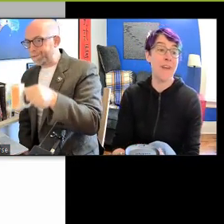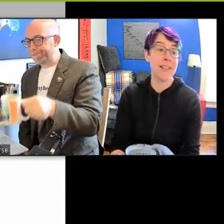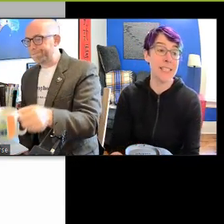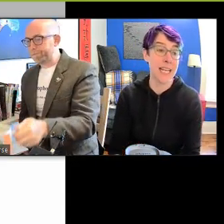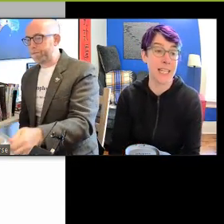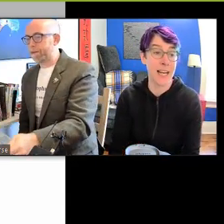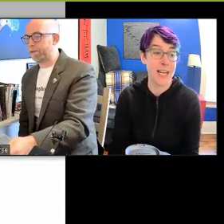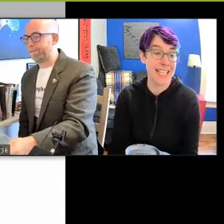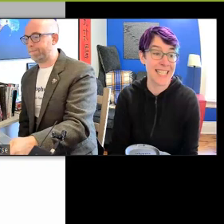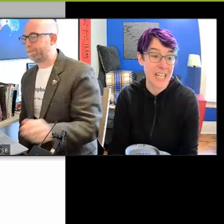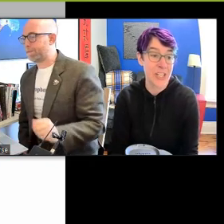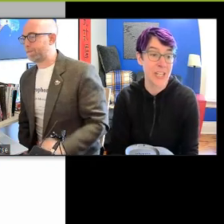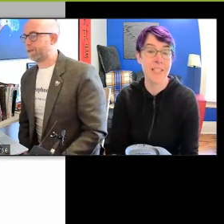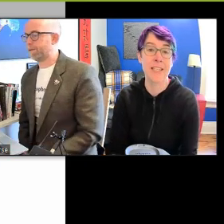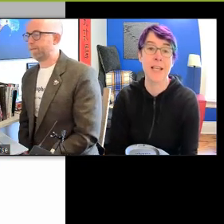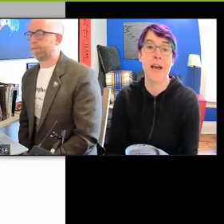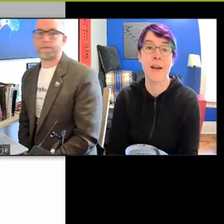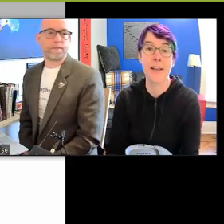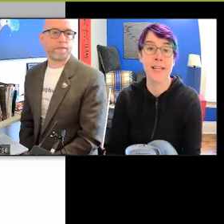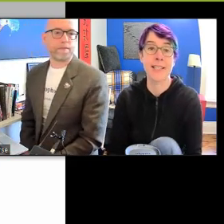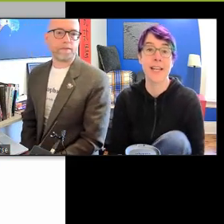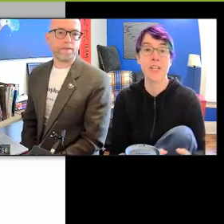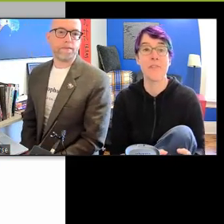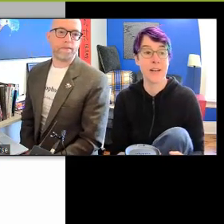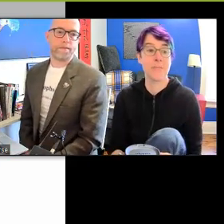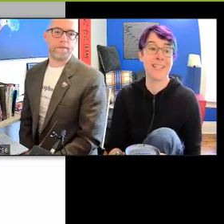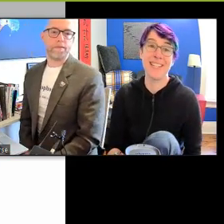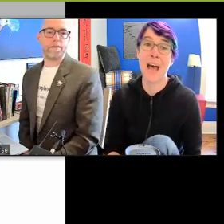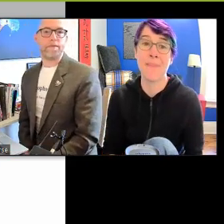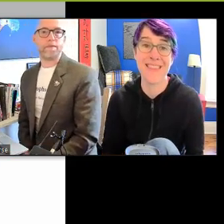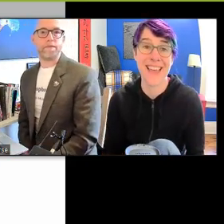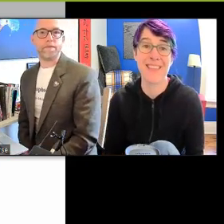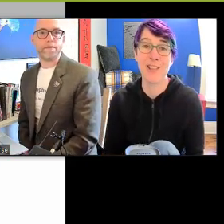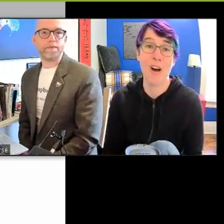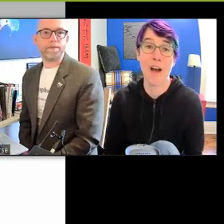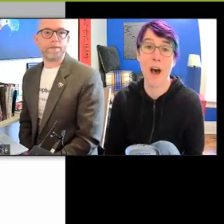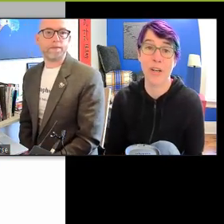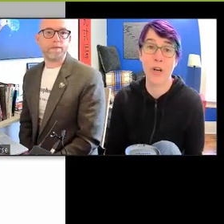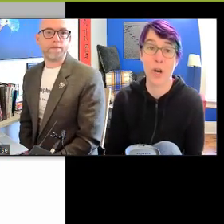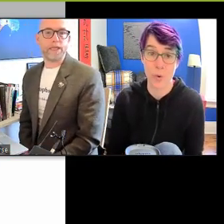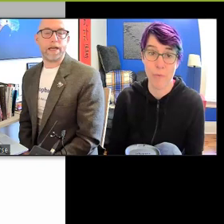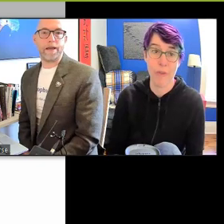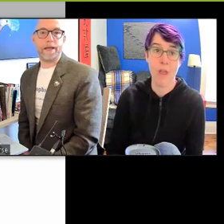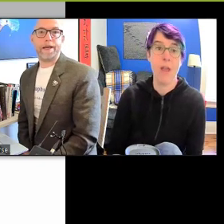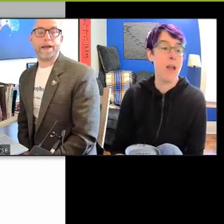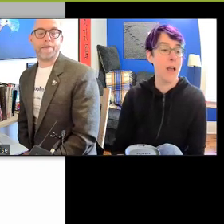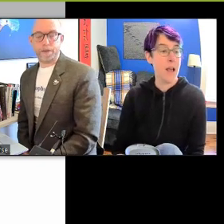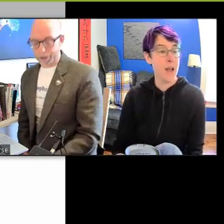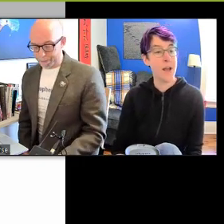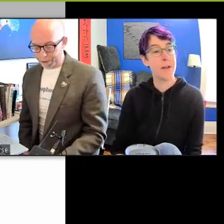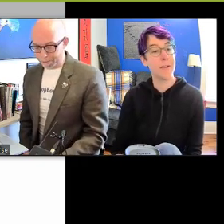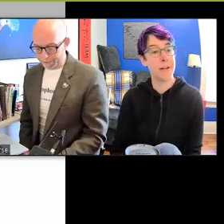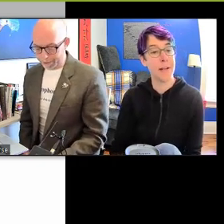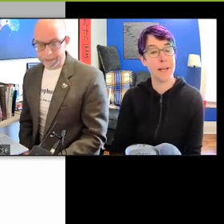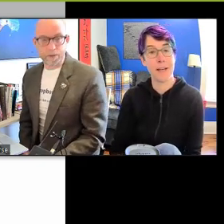then finally, extinctions, the extinction event didn't happen that long ago. In an